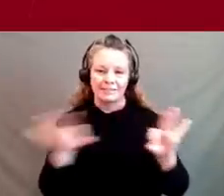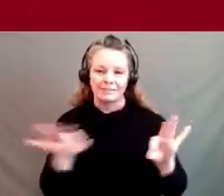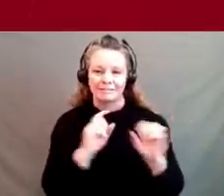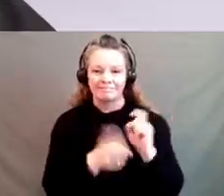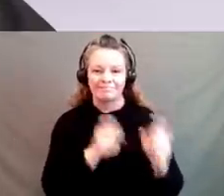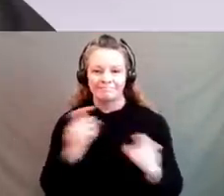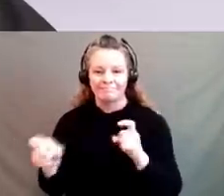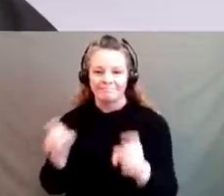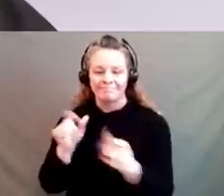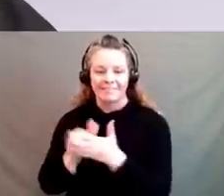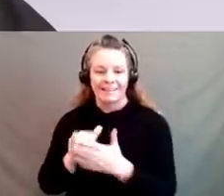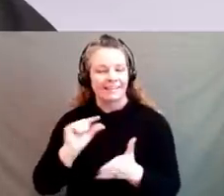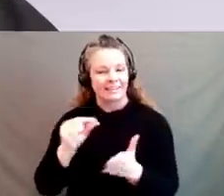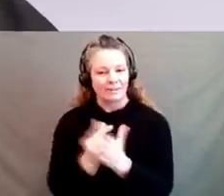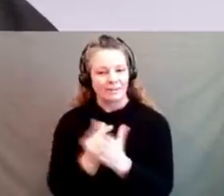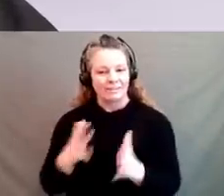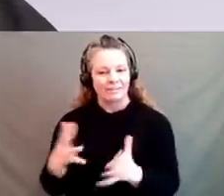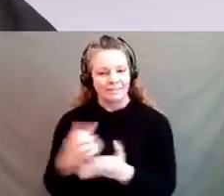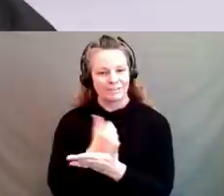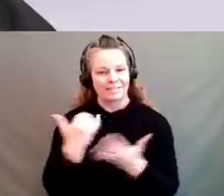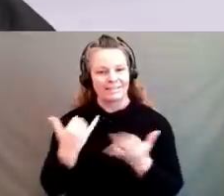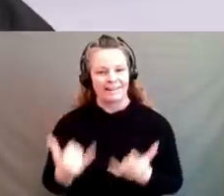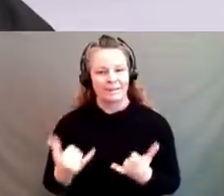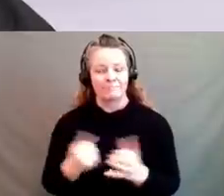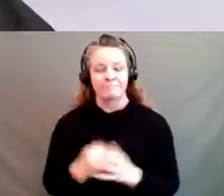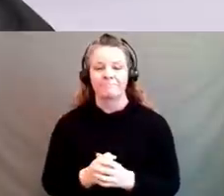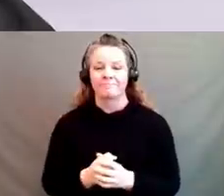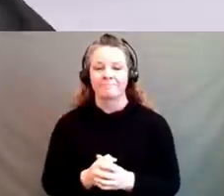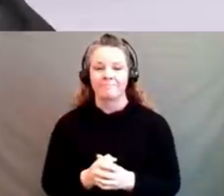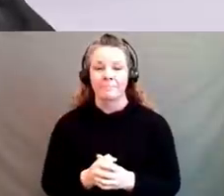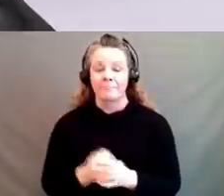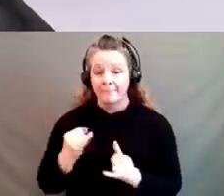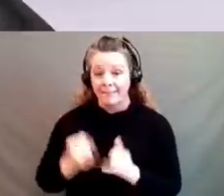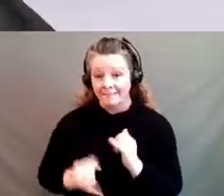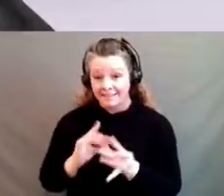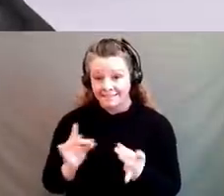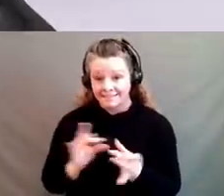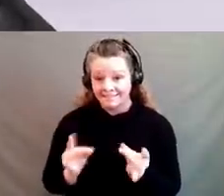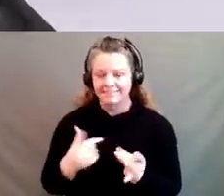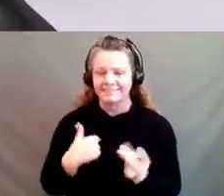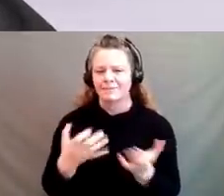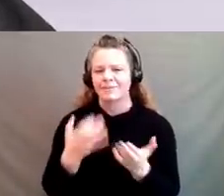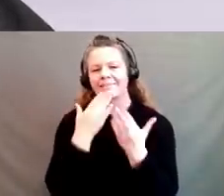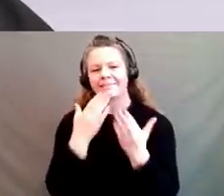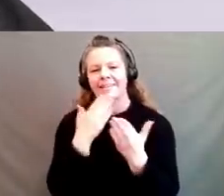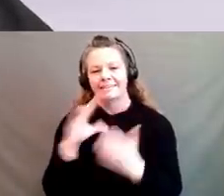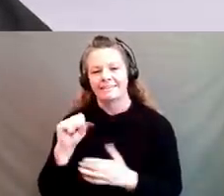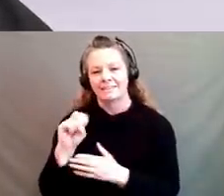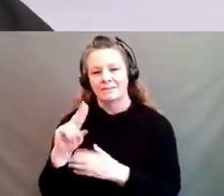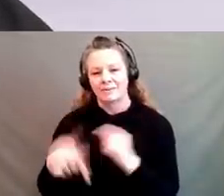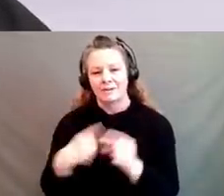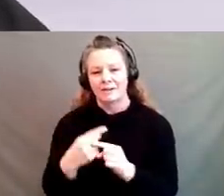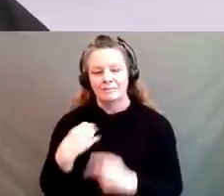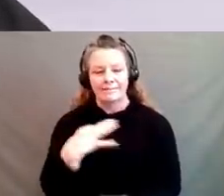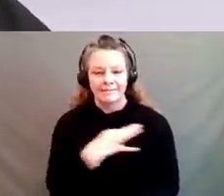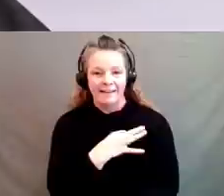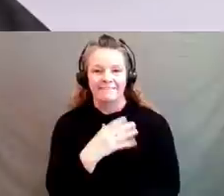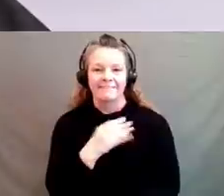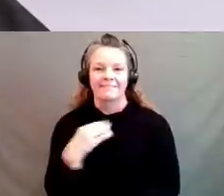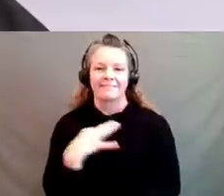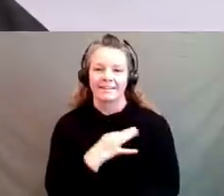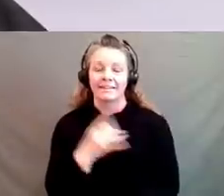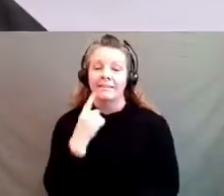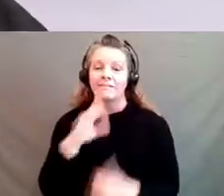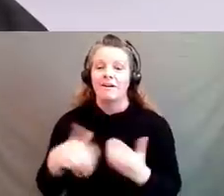earned today. Last but not least, I want to thank our CSU Global staff and faculty for their